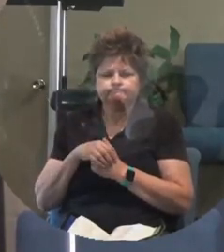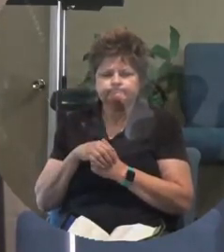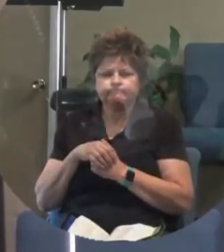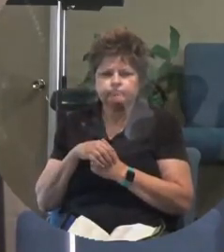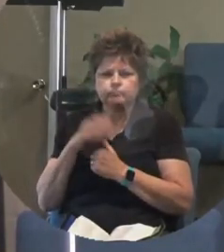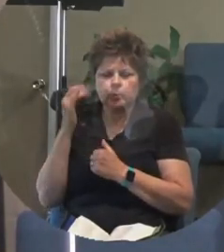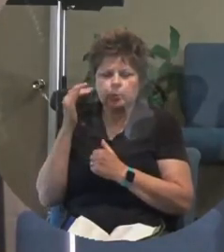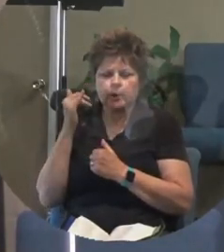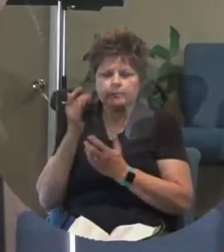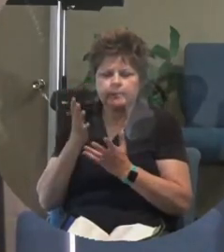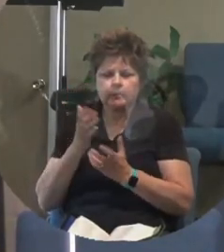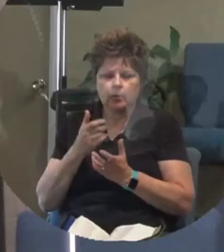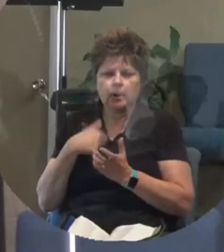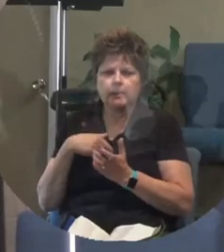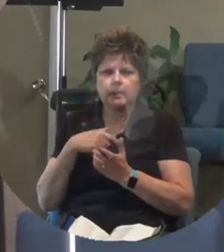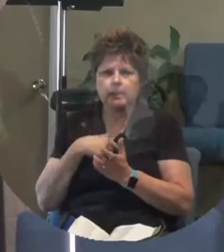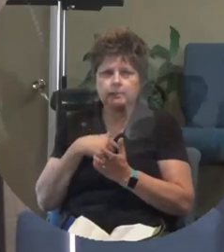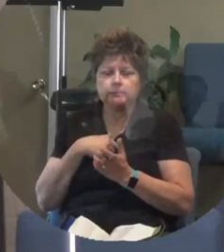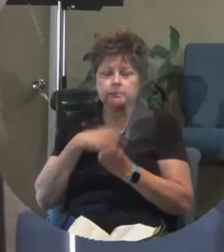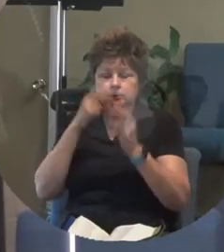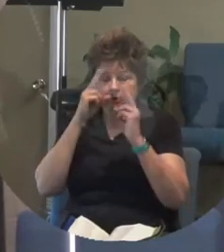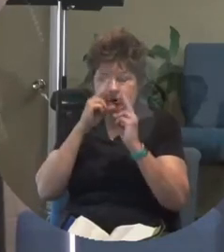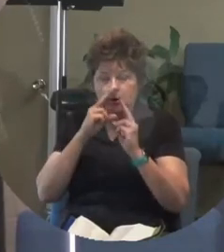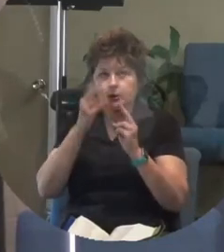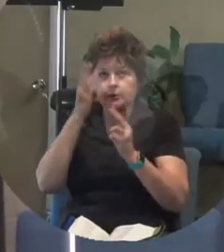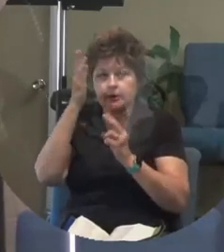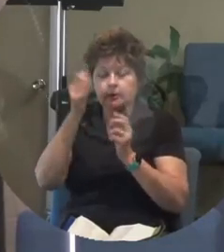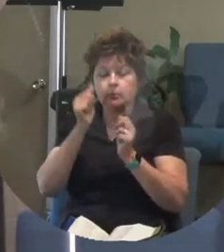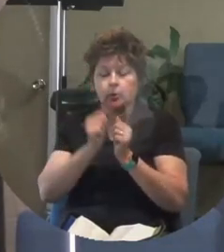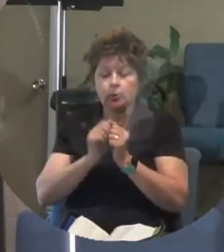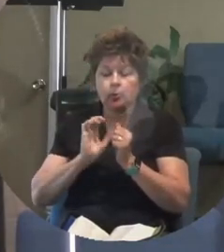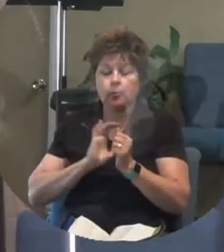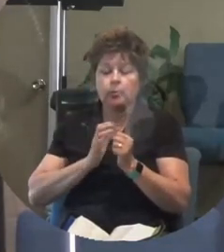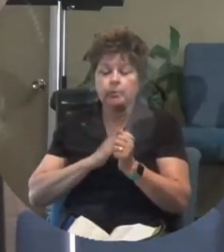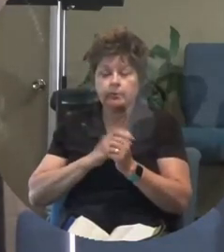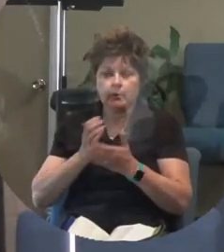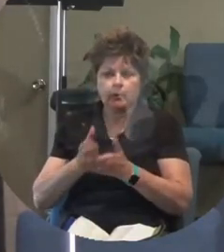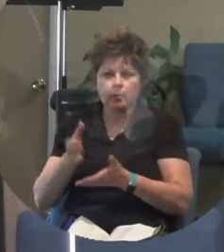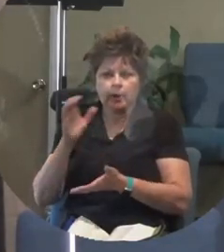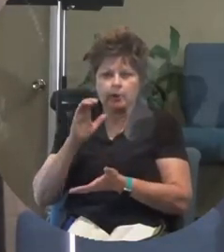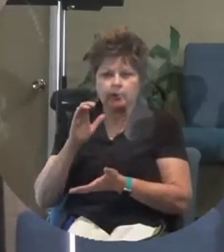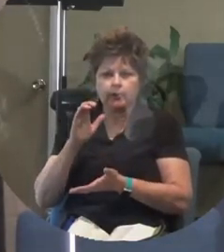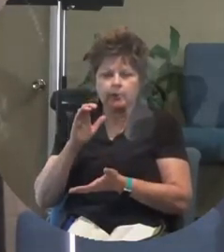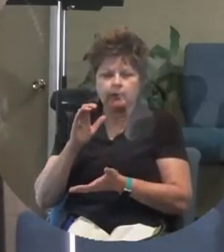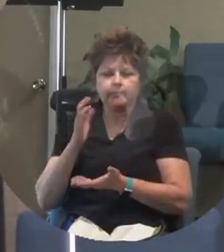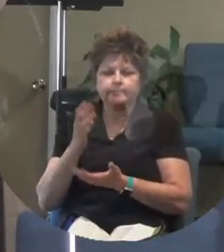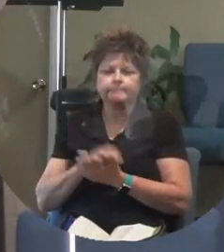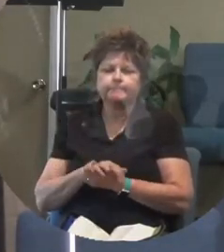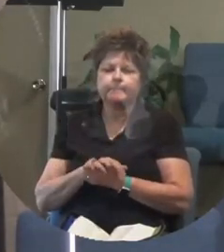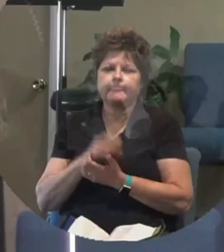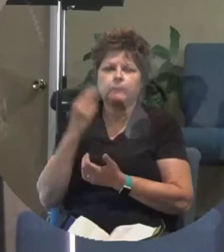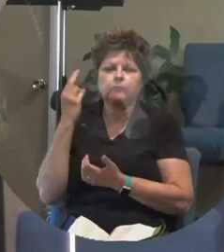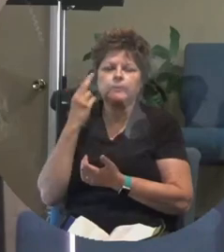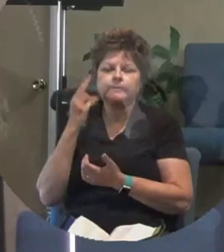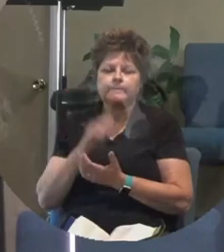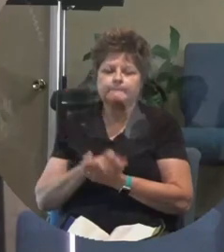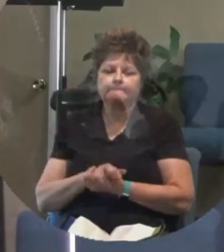Why would he want us to honor him with our wealth? Well, here's the reason.